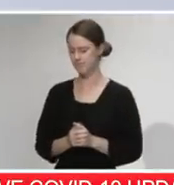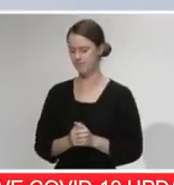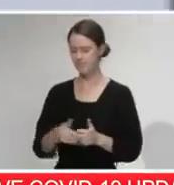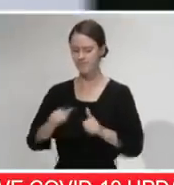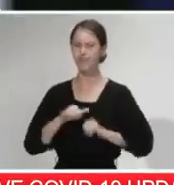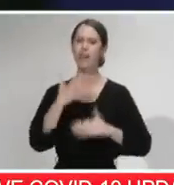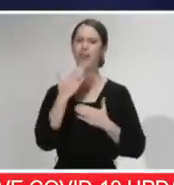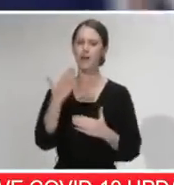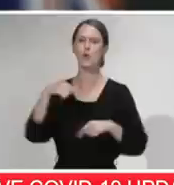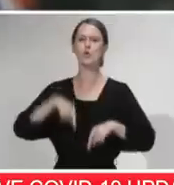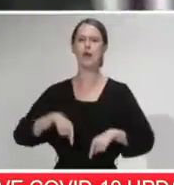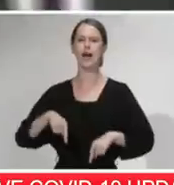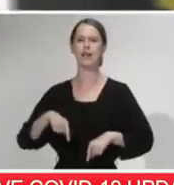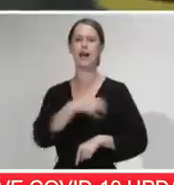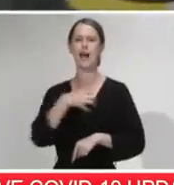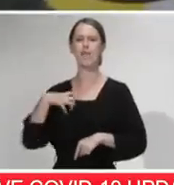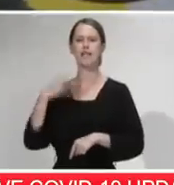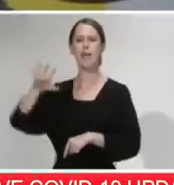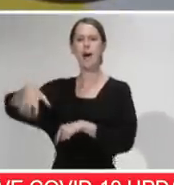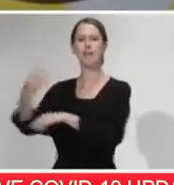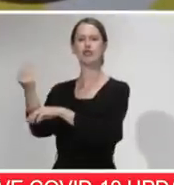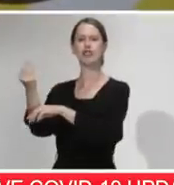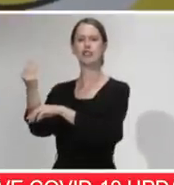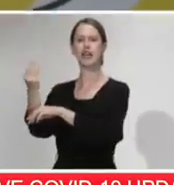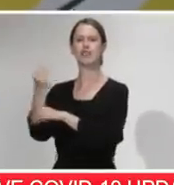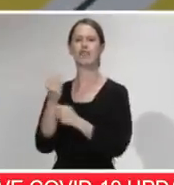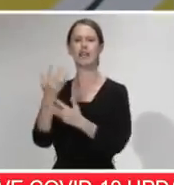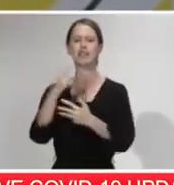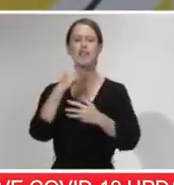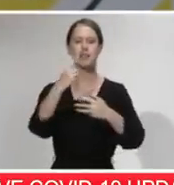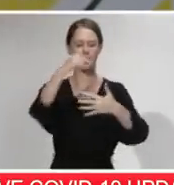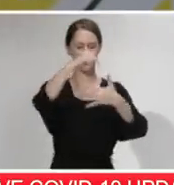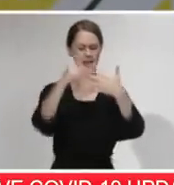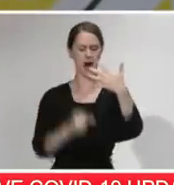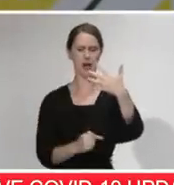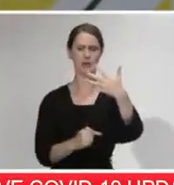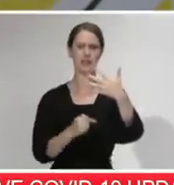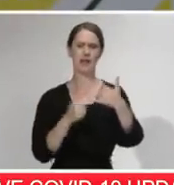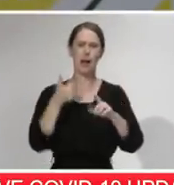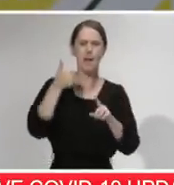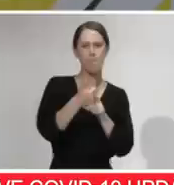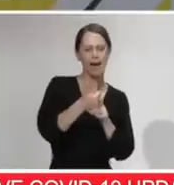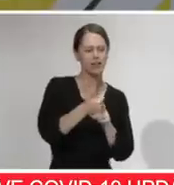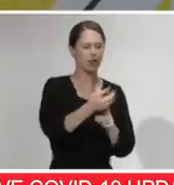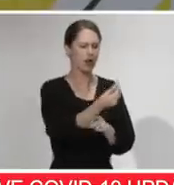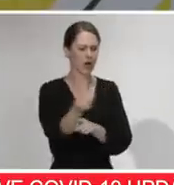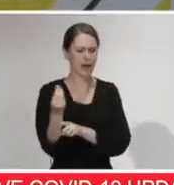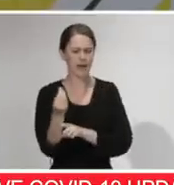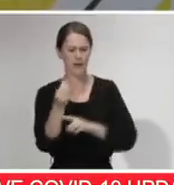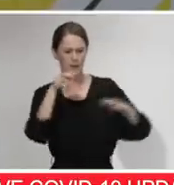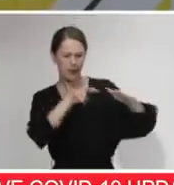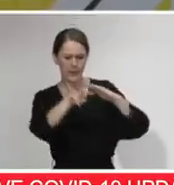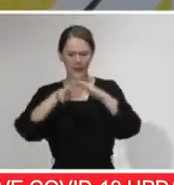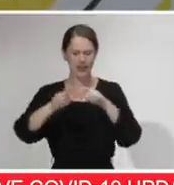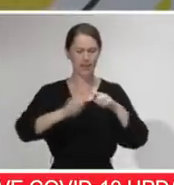Minister. Today, the Treasury released a number of scenarios for the possible impact on the economy based on potential different times spent at